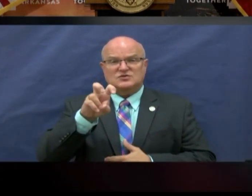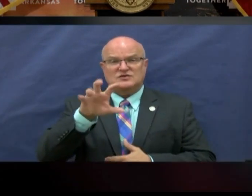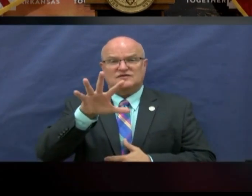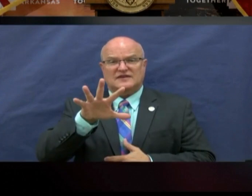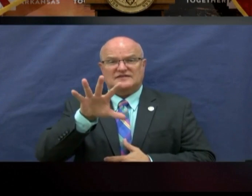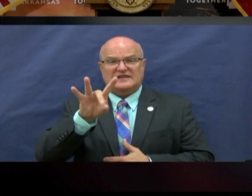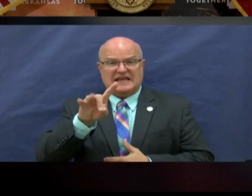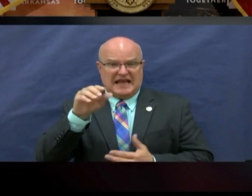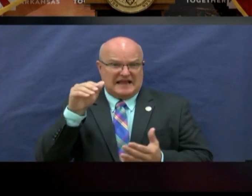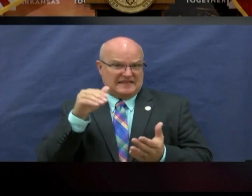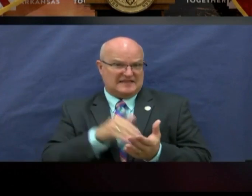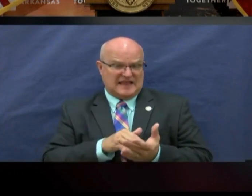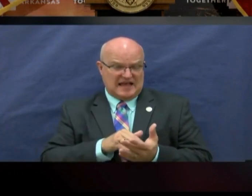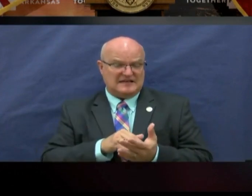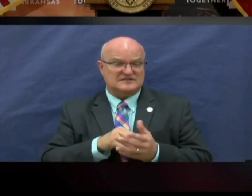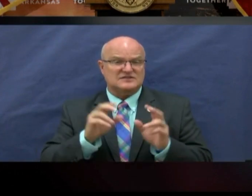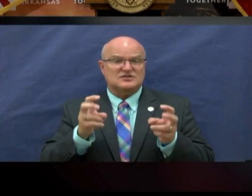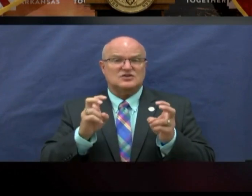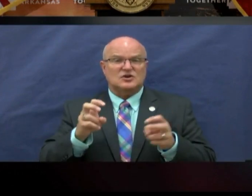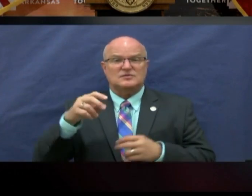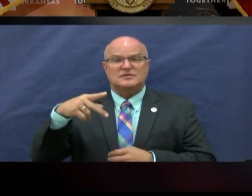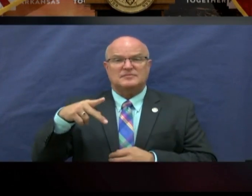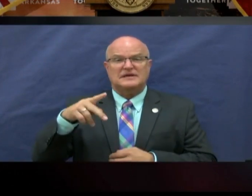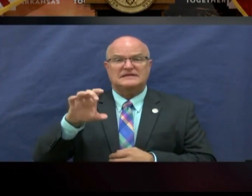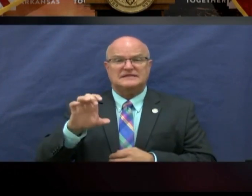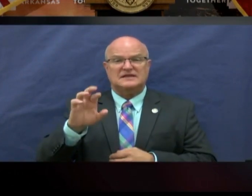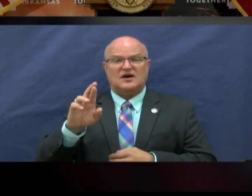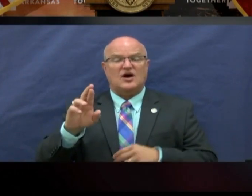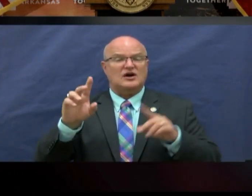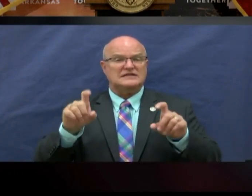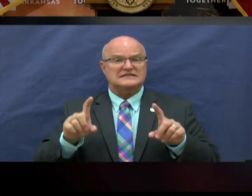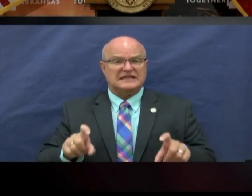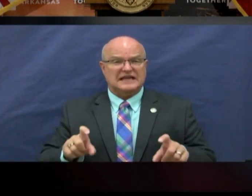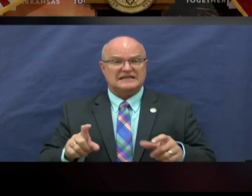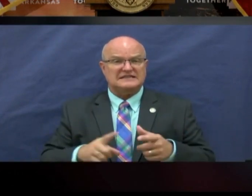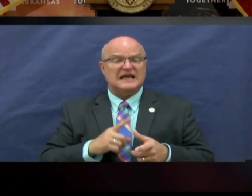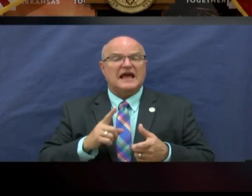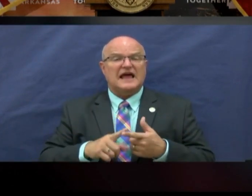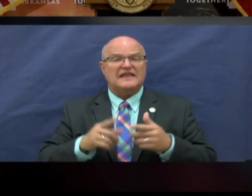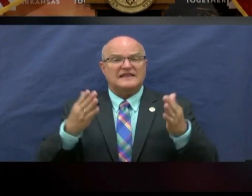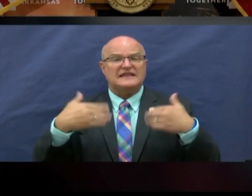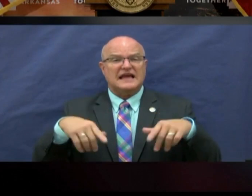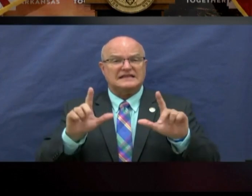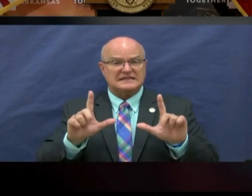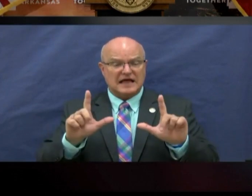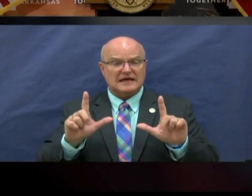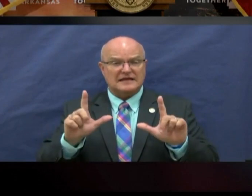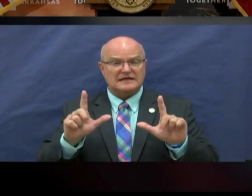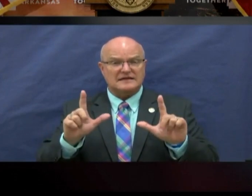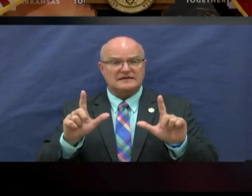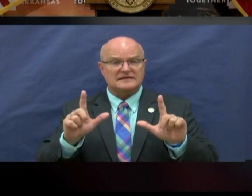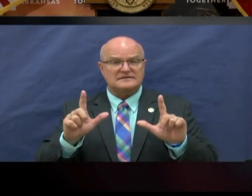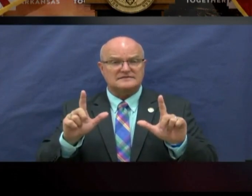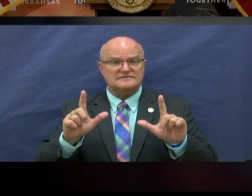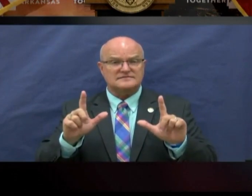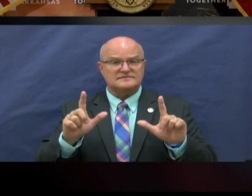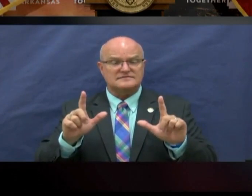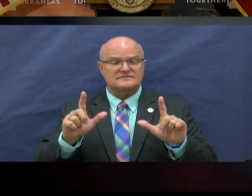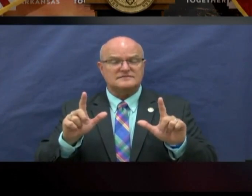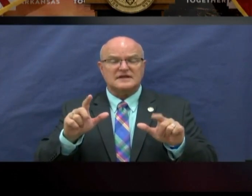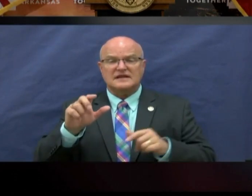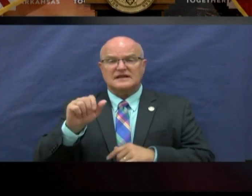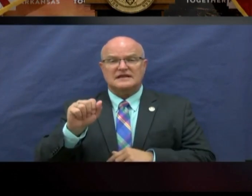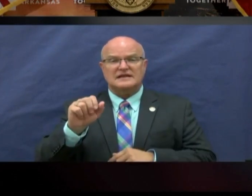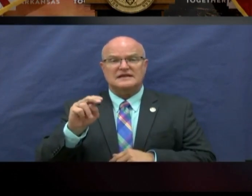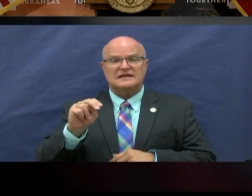258,000 in terms of our PCR test. And then you'll see on the next slide, go ahead to that, the